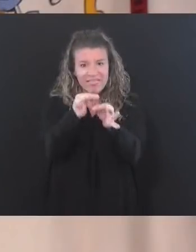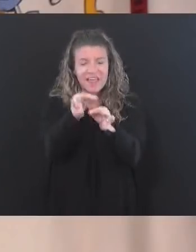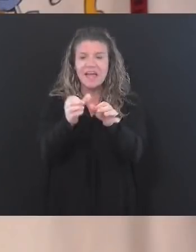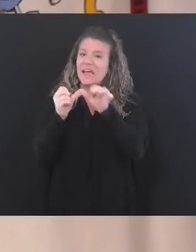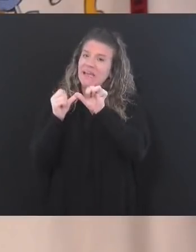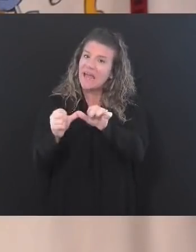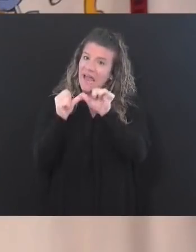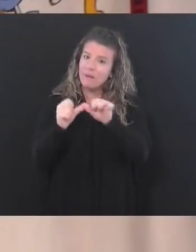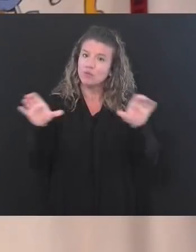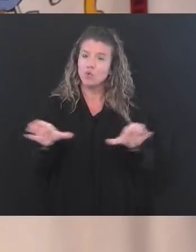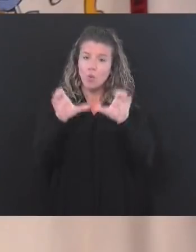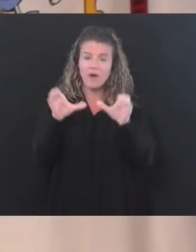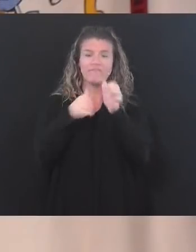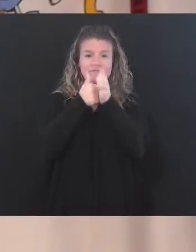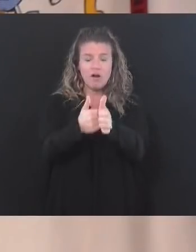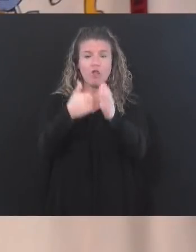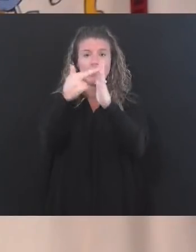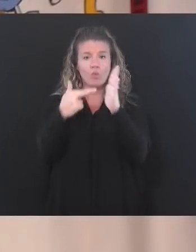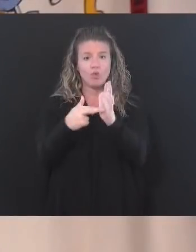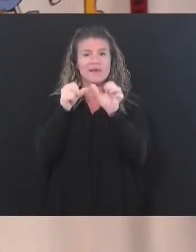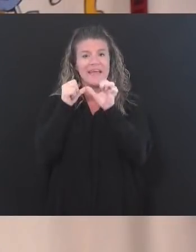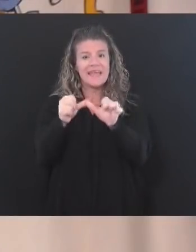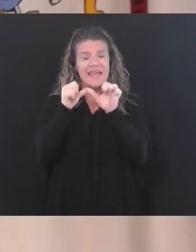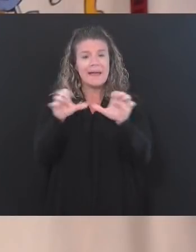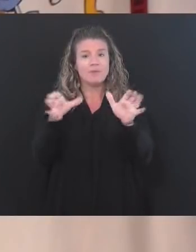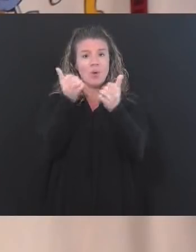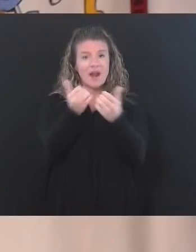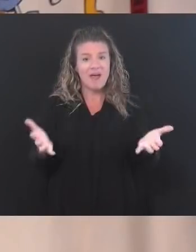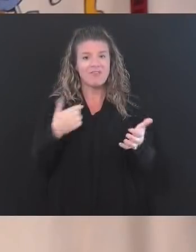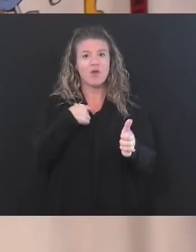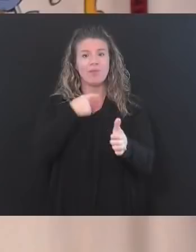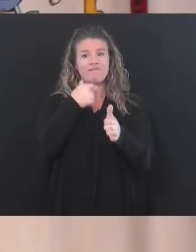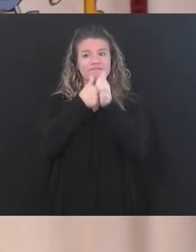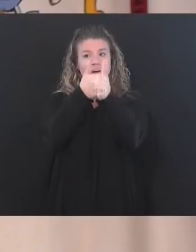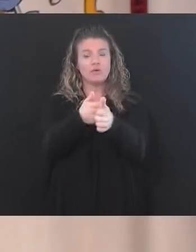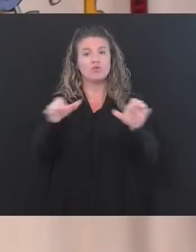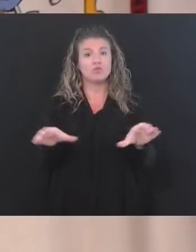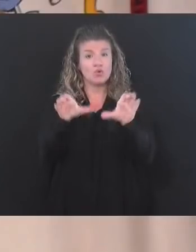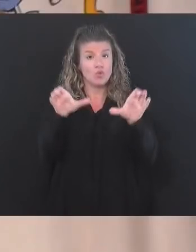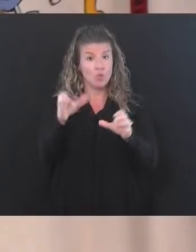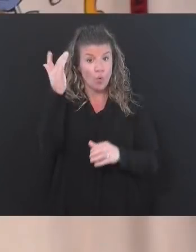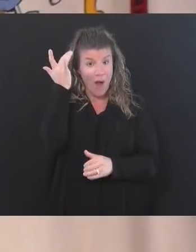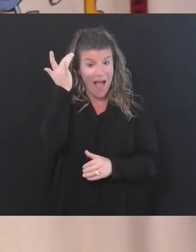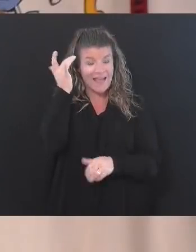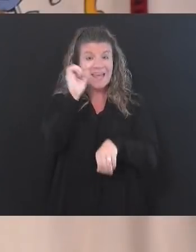course and keep doing the things that we're trying to tell you to do. It's